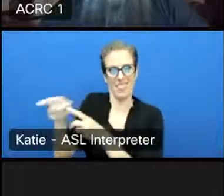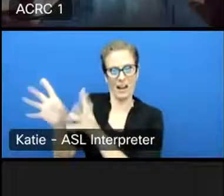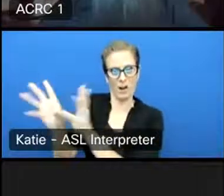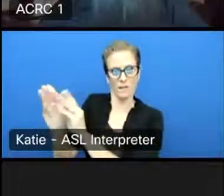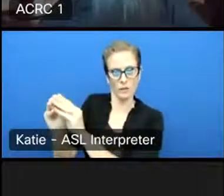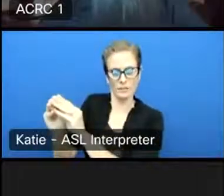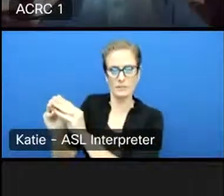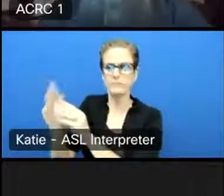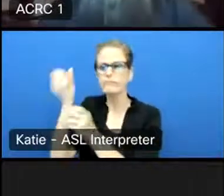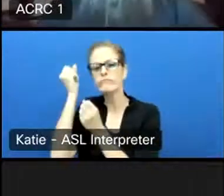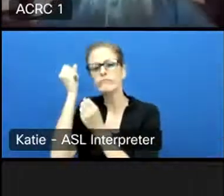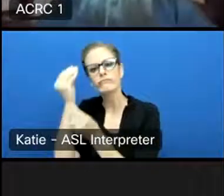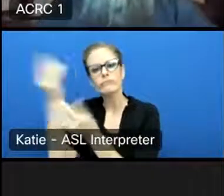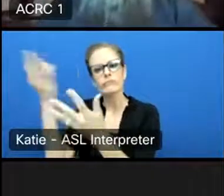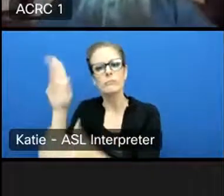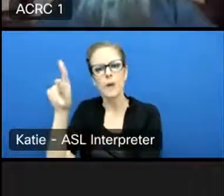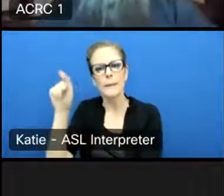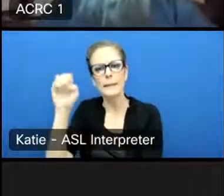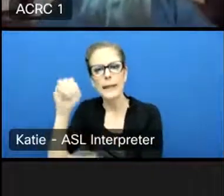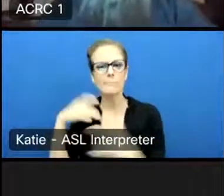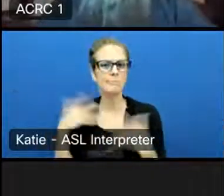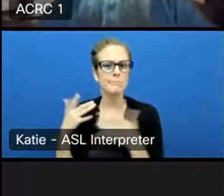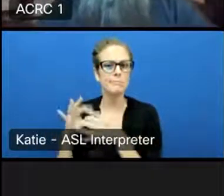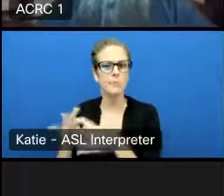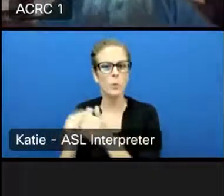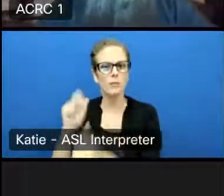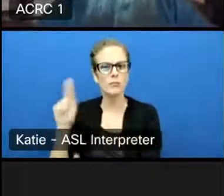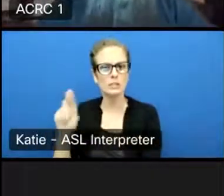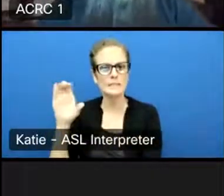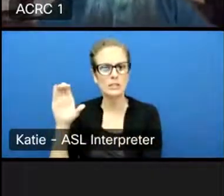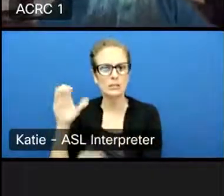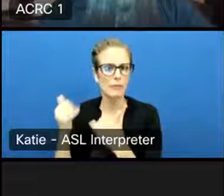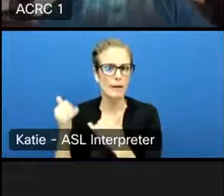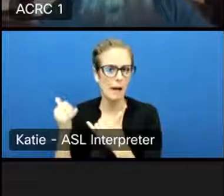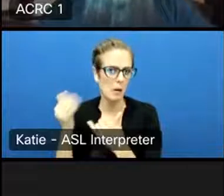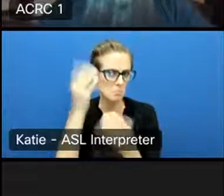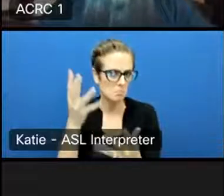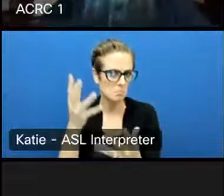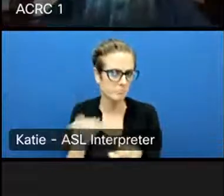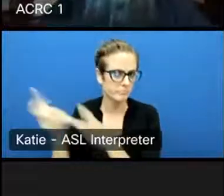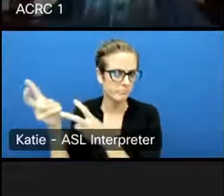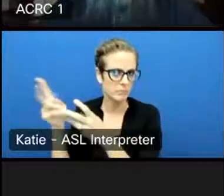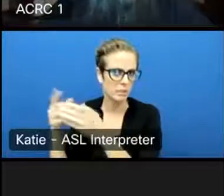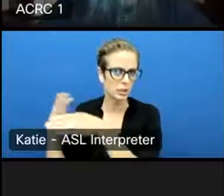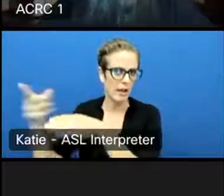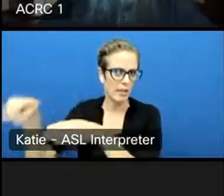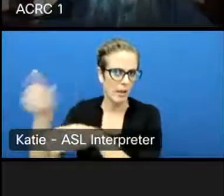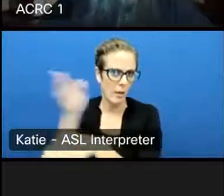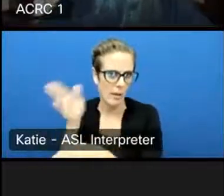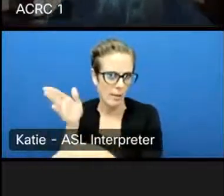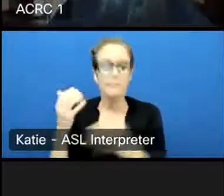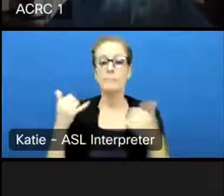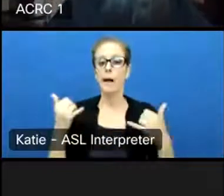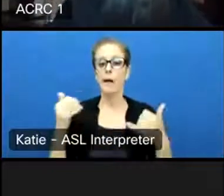with the regional centers right now. So to get started quickly, I am going to introduce the staff that we have from